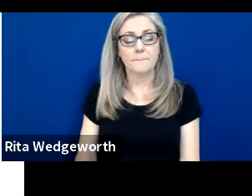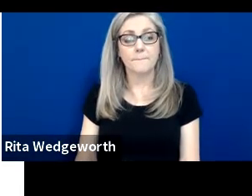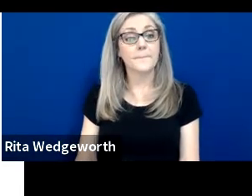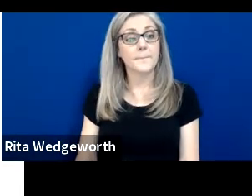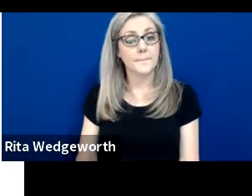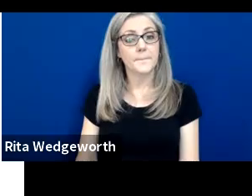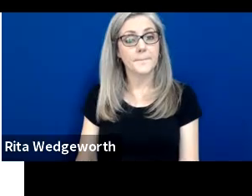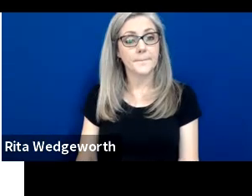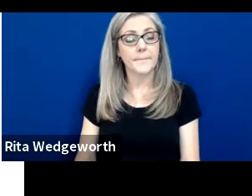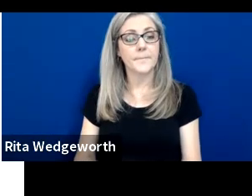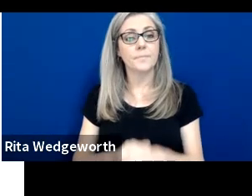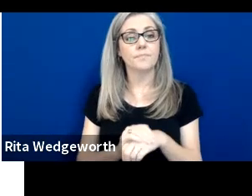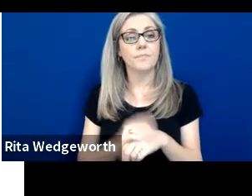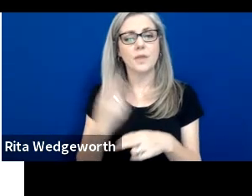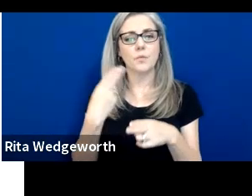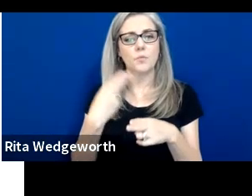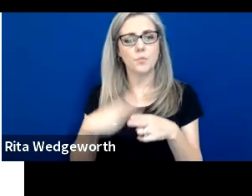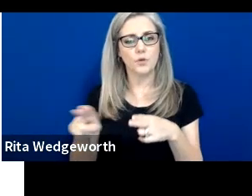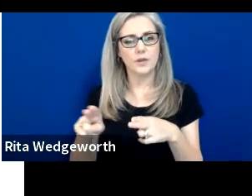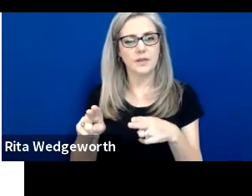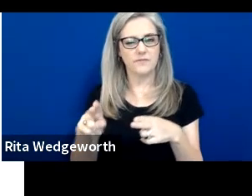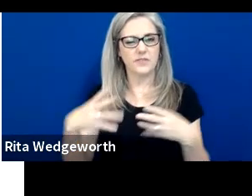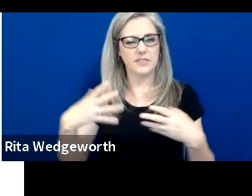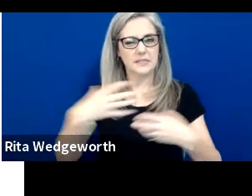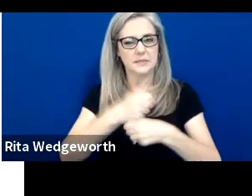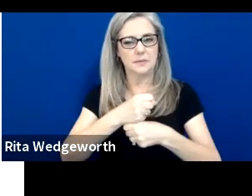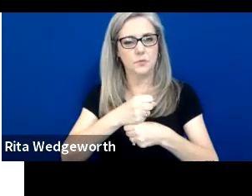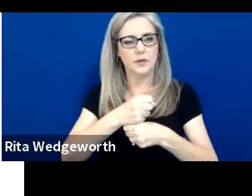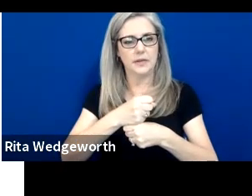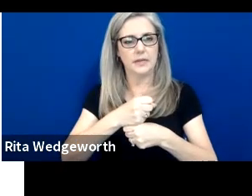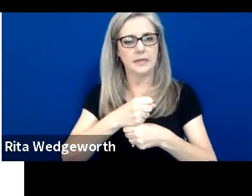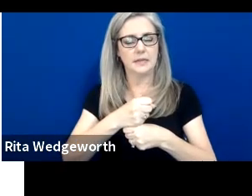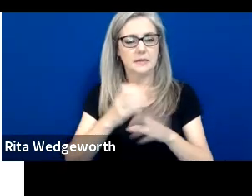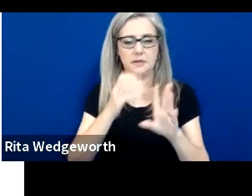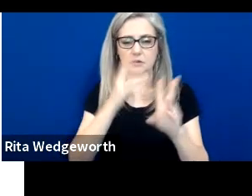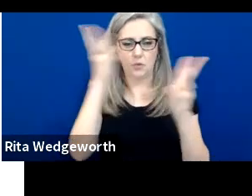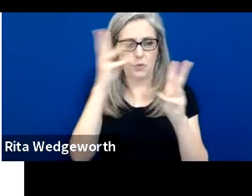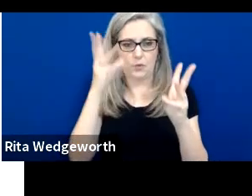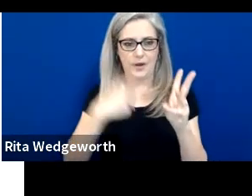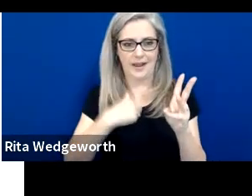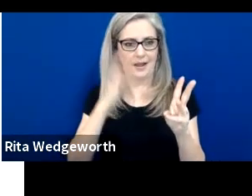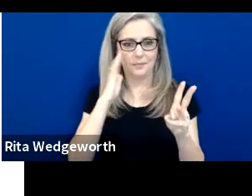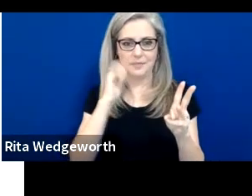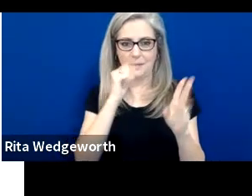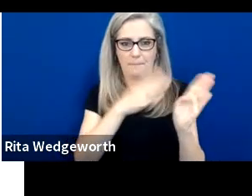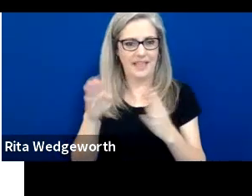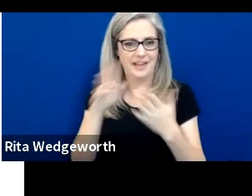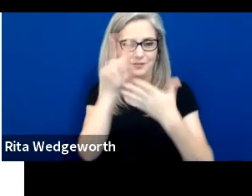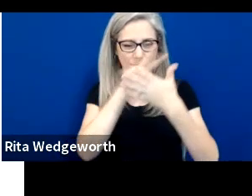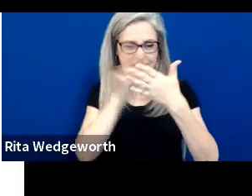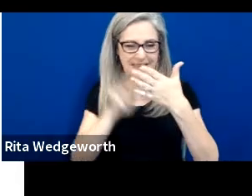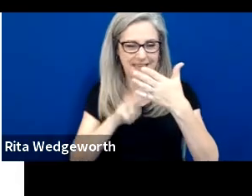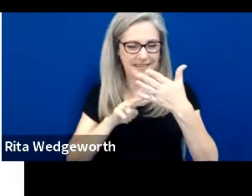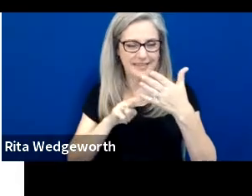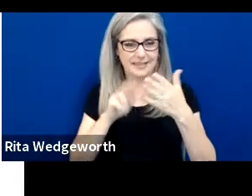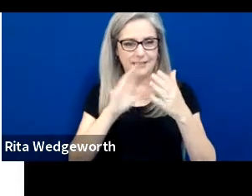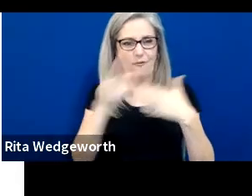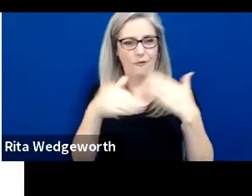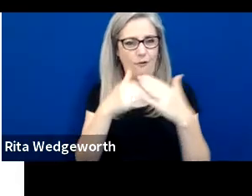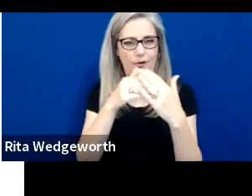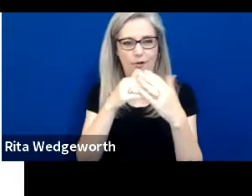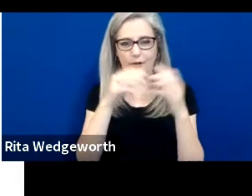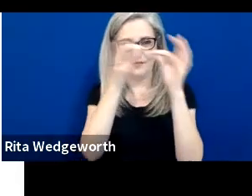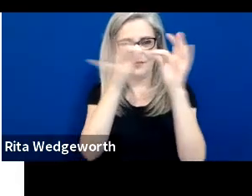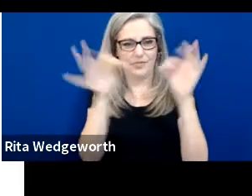A brief project summary. Don't worry, I'm not going to read all of this text or go through everything that you